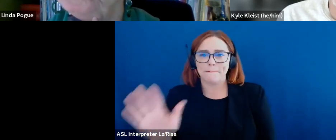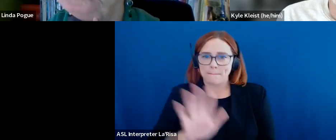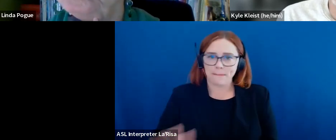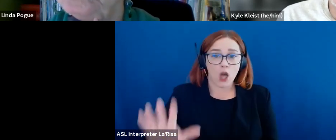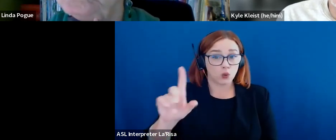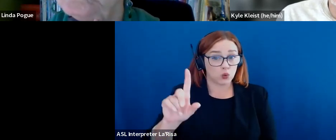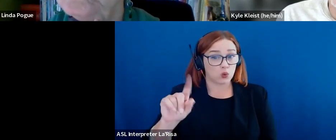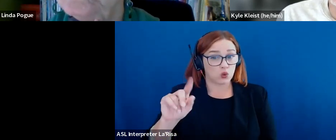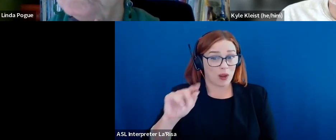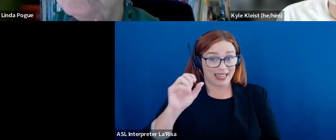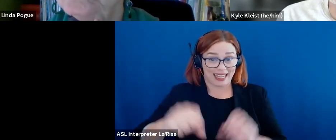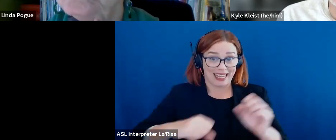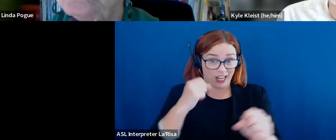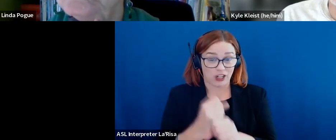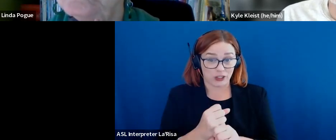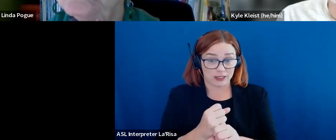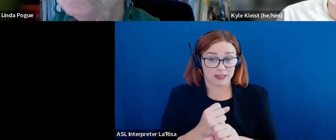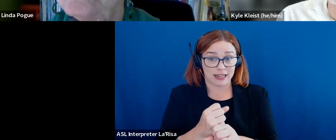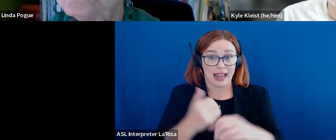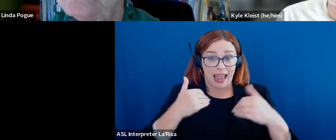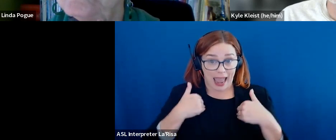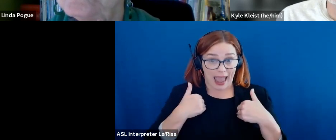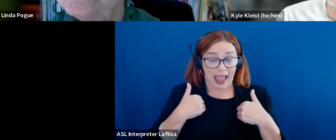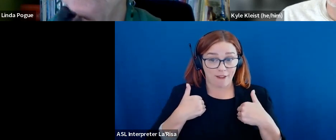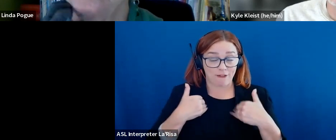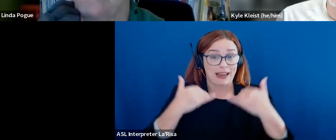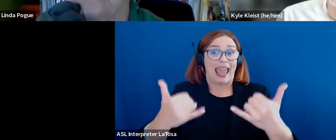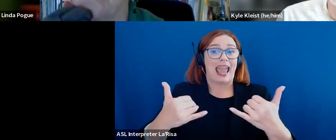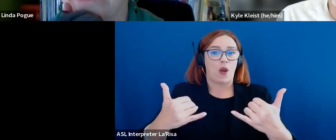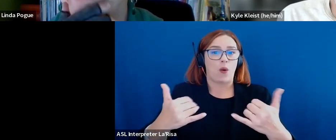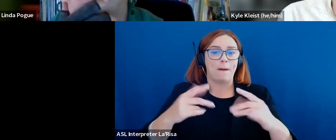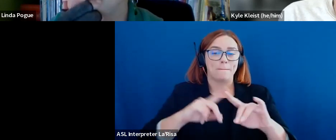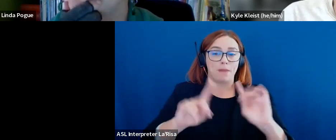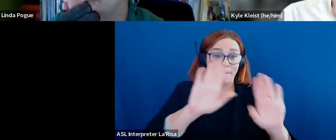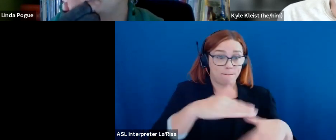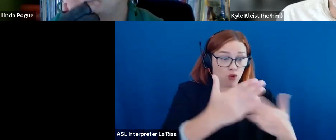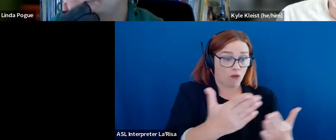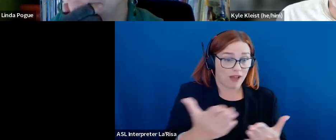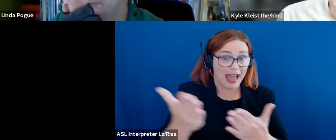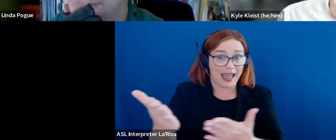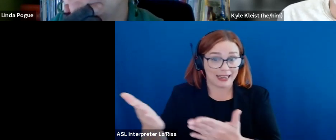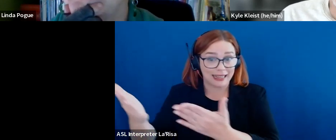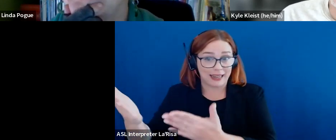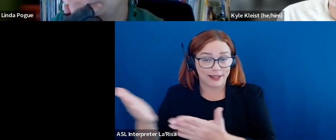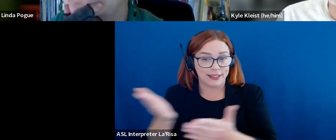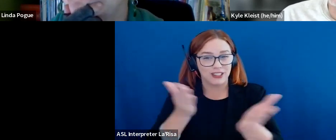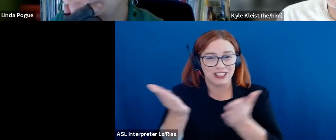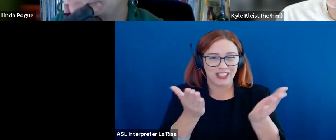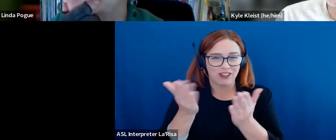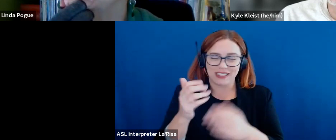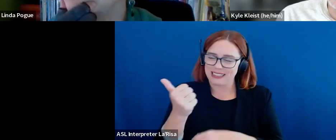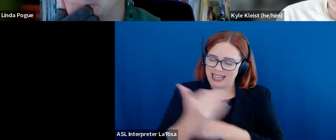it took us to where we were providing services even in our 10 counties was probably about 6